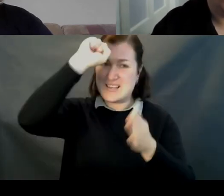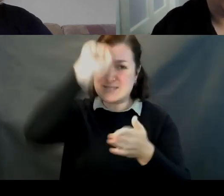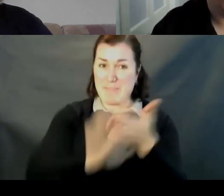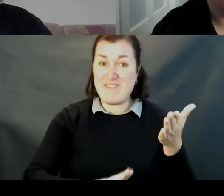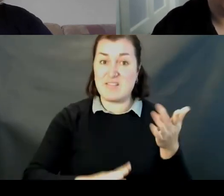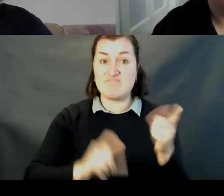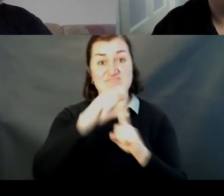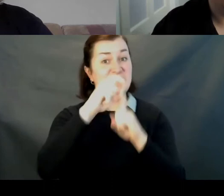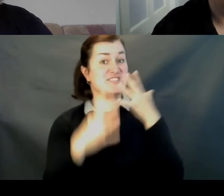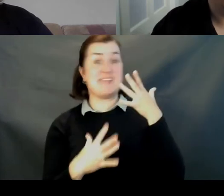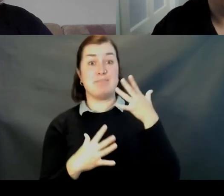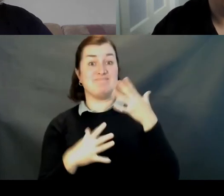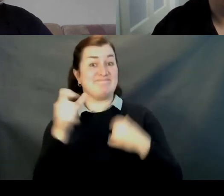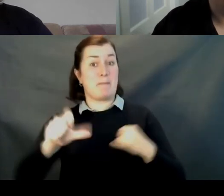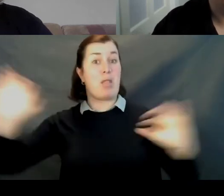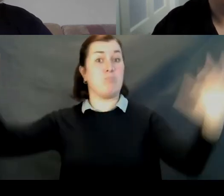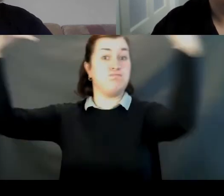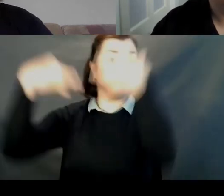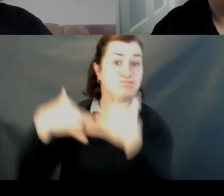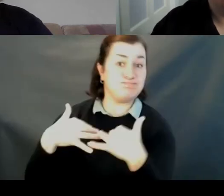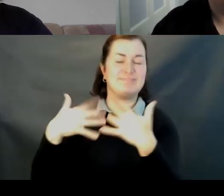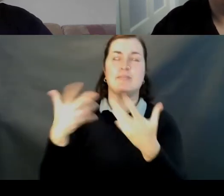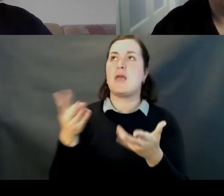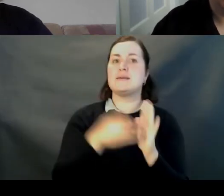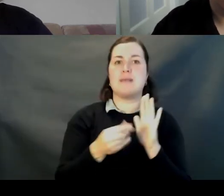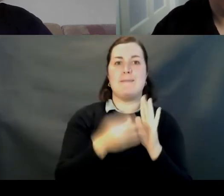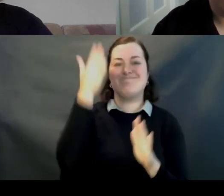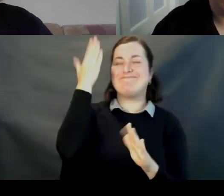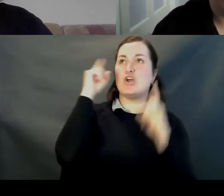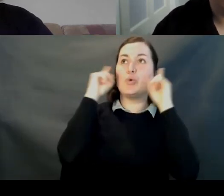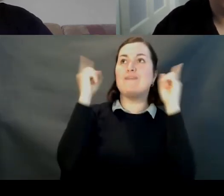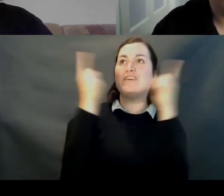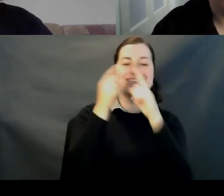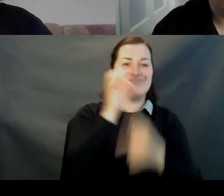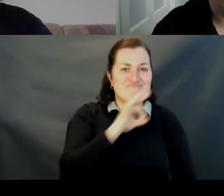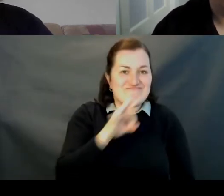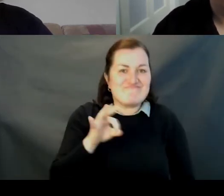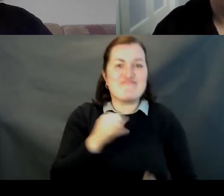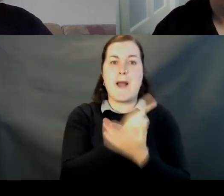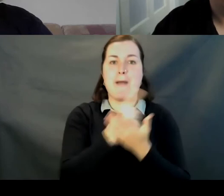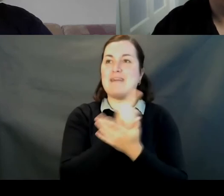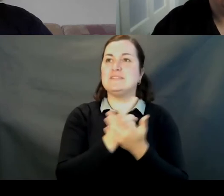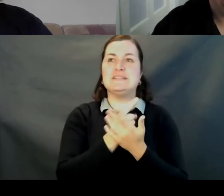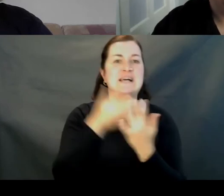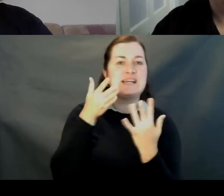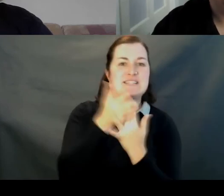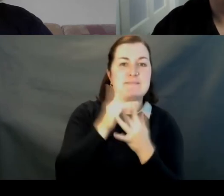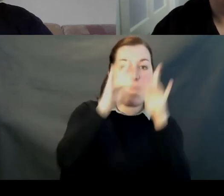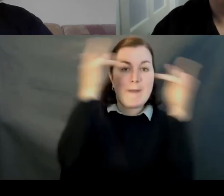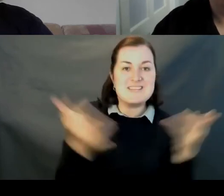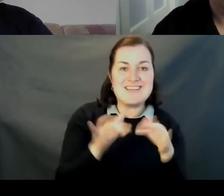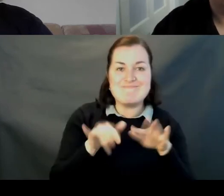my dissertation at university when I was doing marketing around accessible websites for visually impaired and blind people.